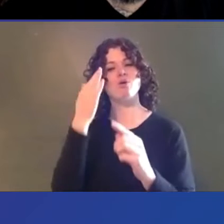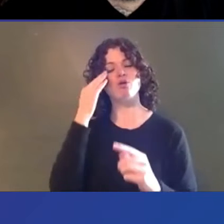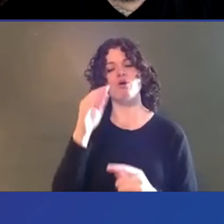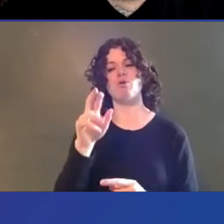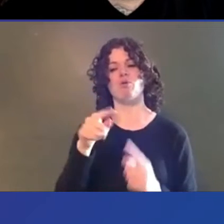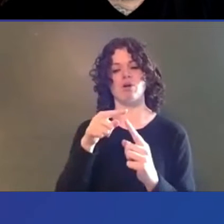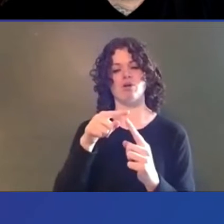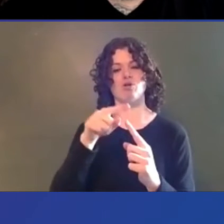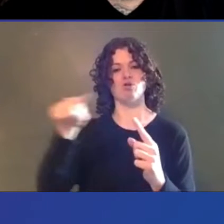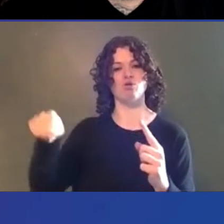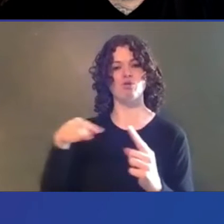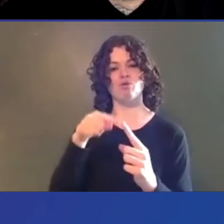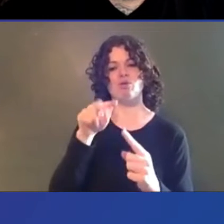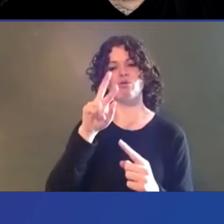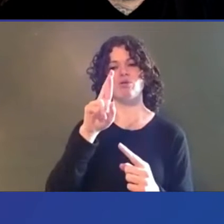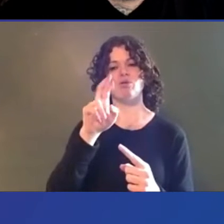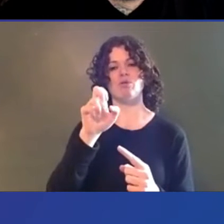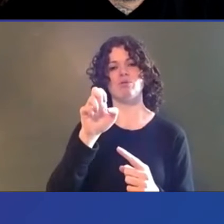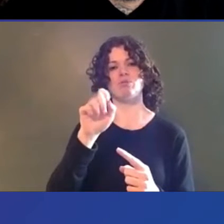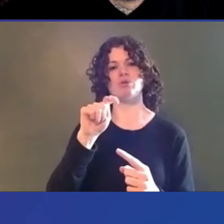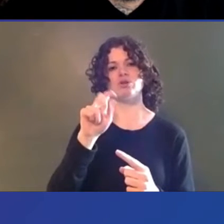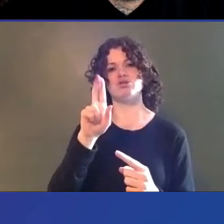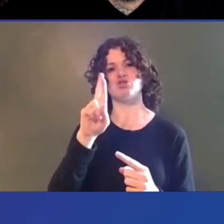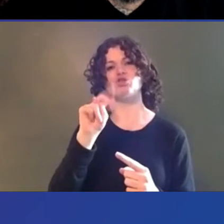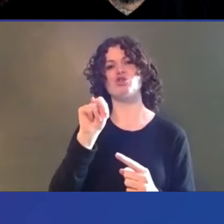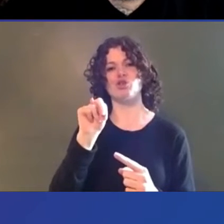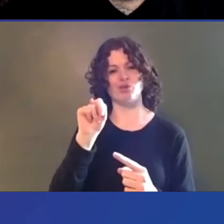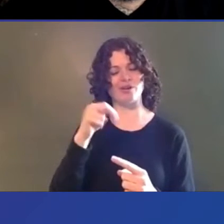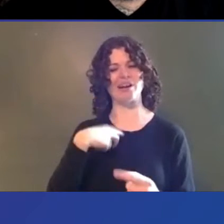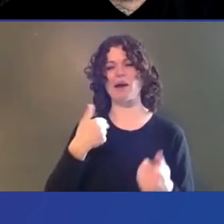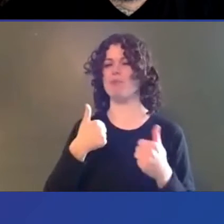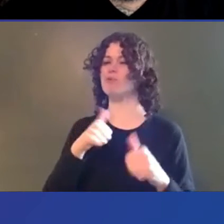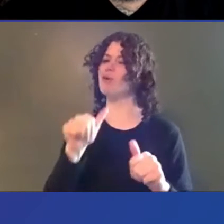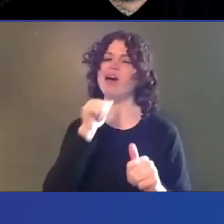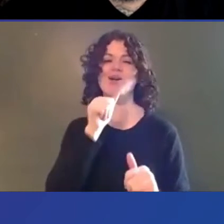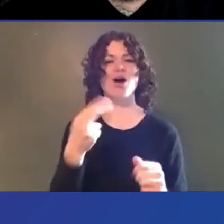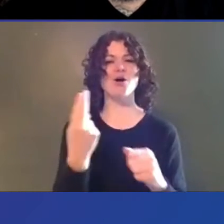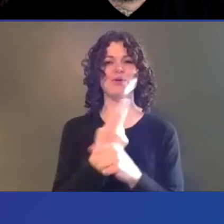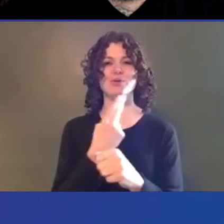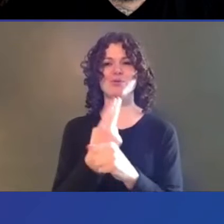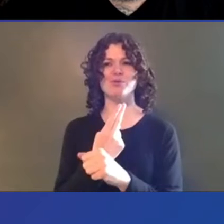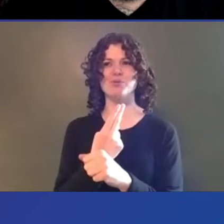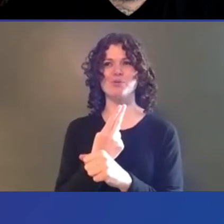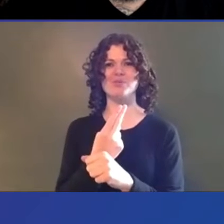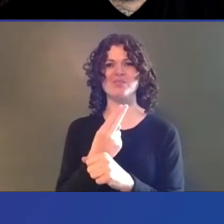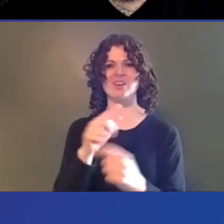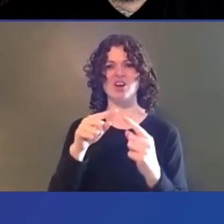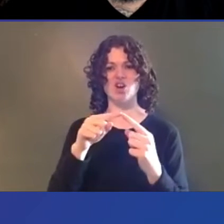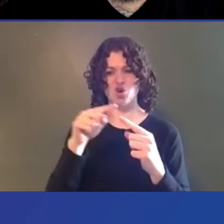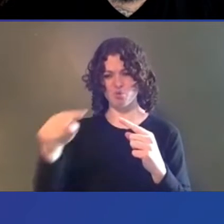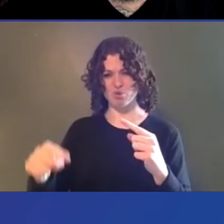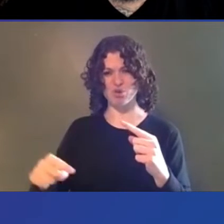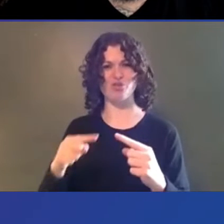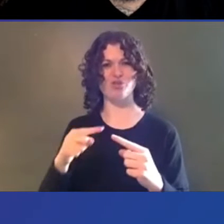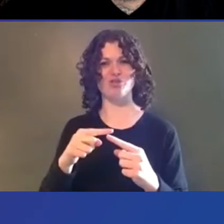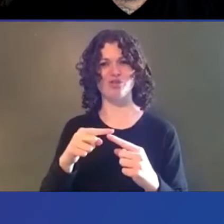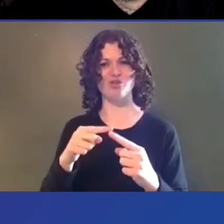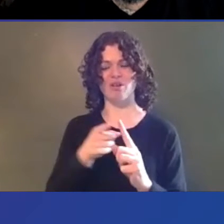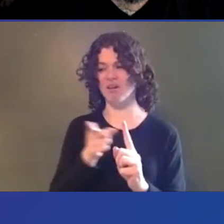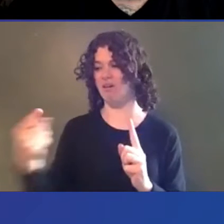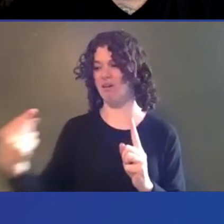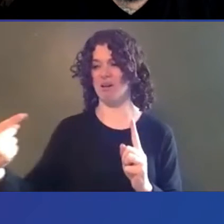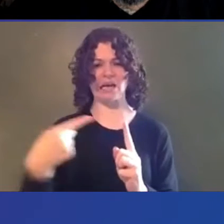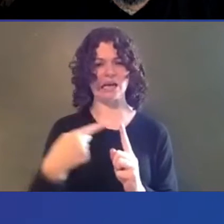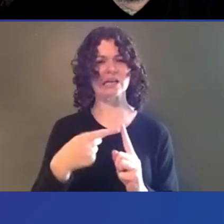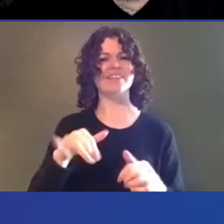because it's been scary to talk about returning in the midst of